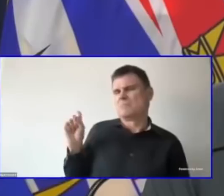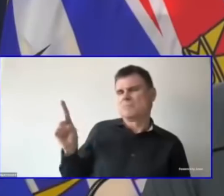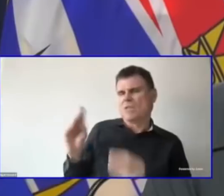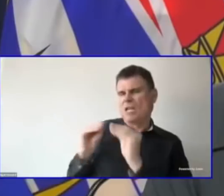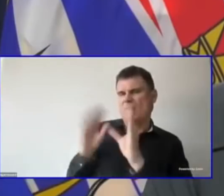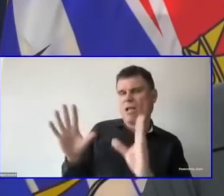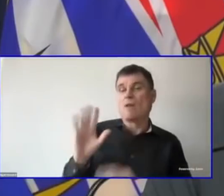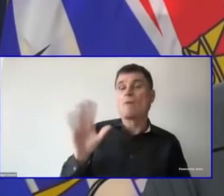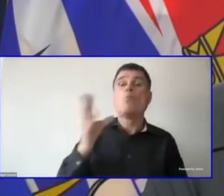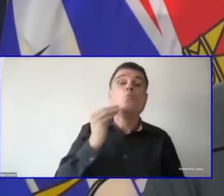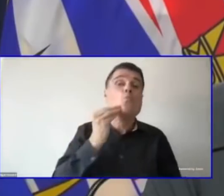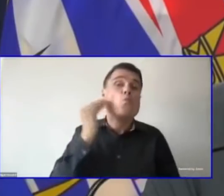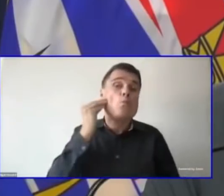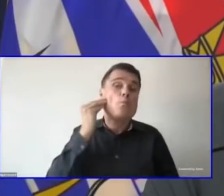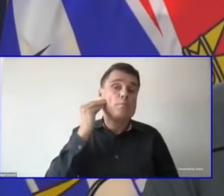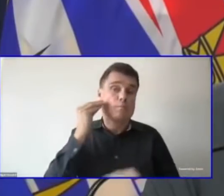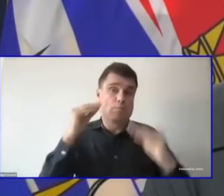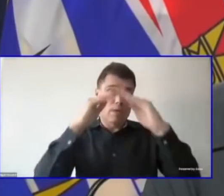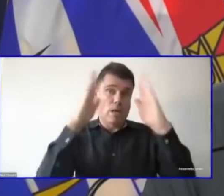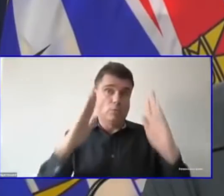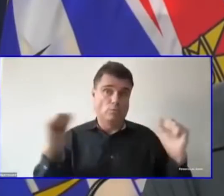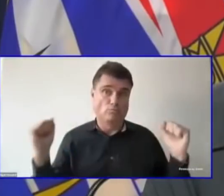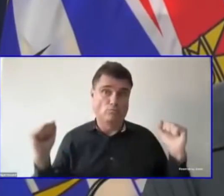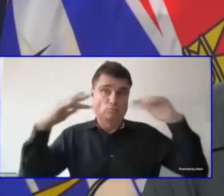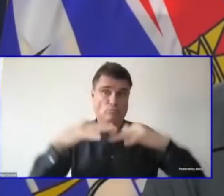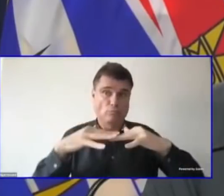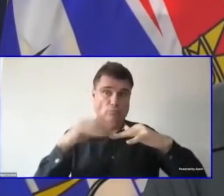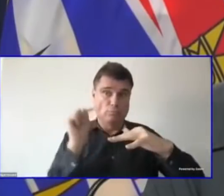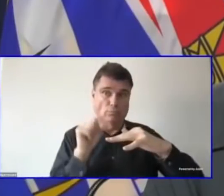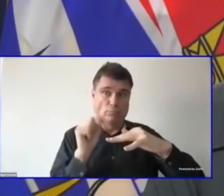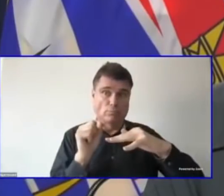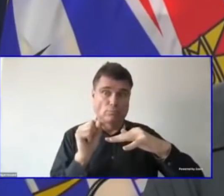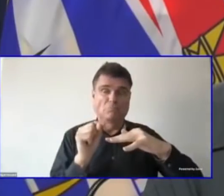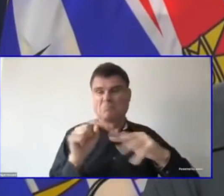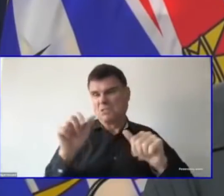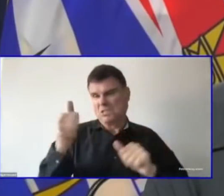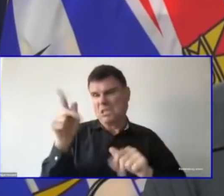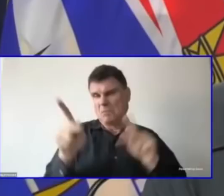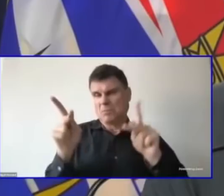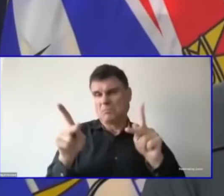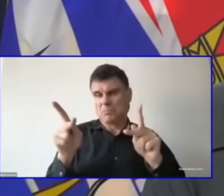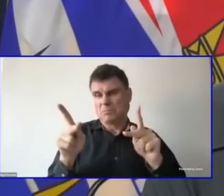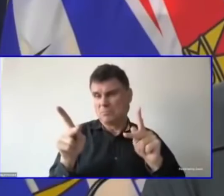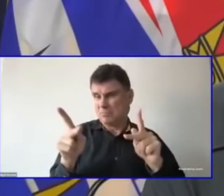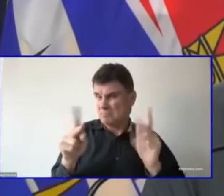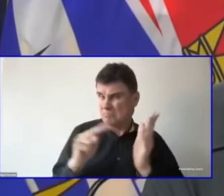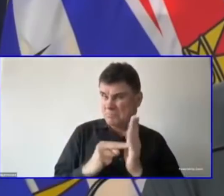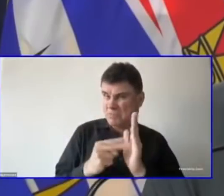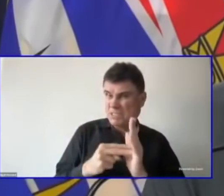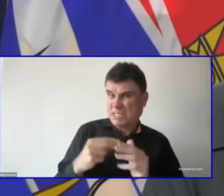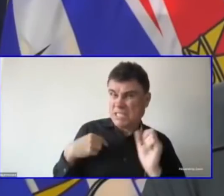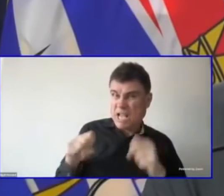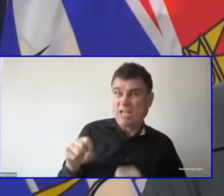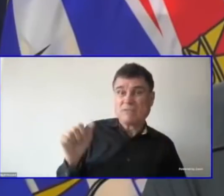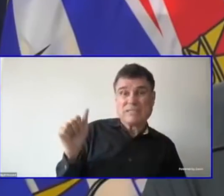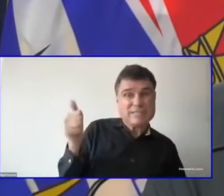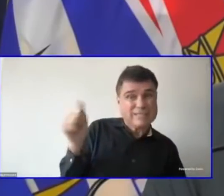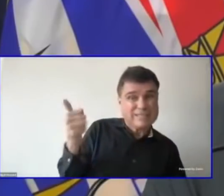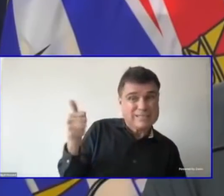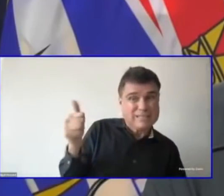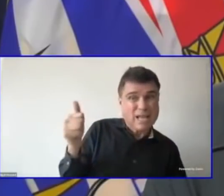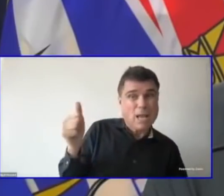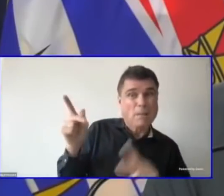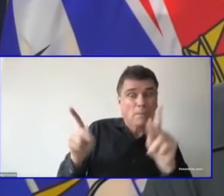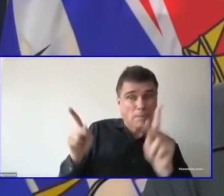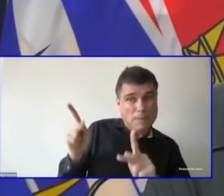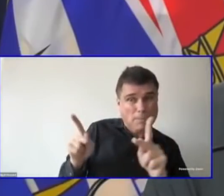individuals or one household if it's larger, but could we therefore have 10 people from 10 different households come and